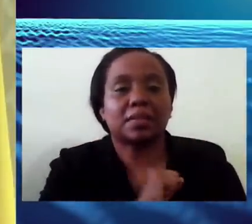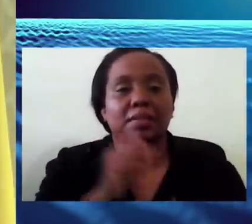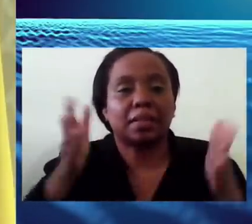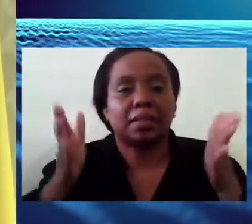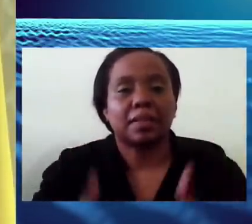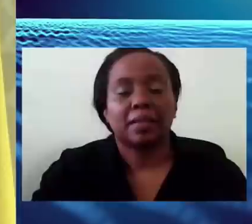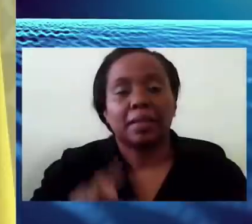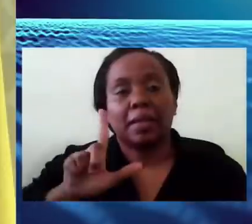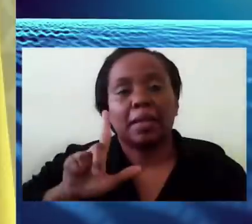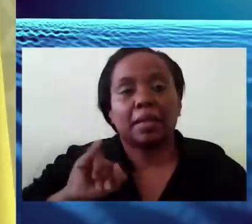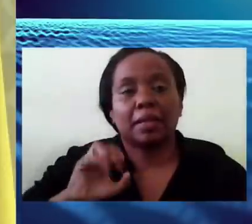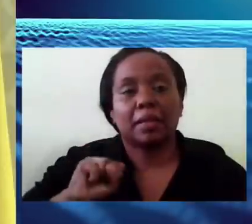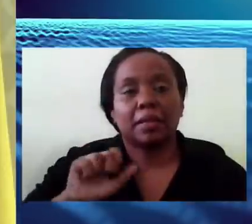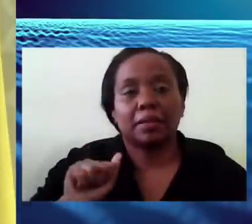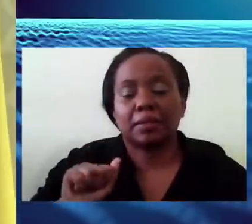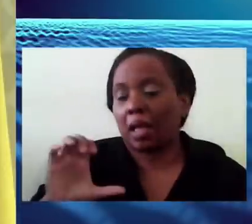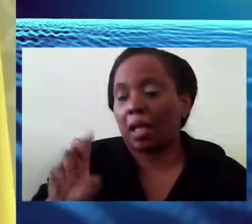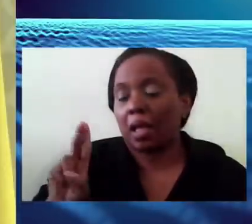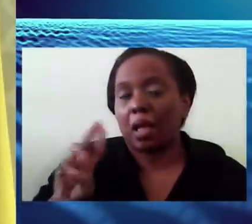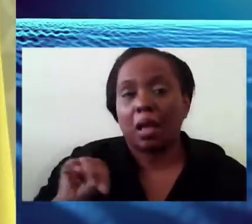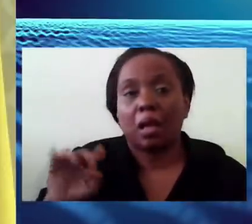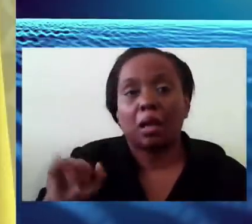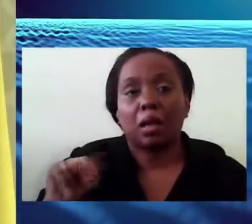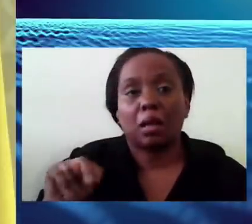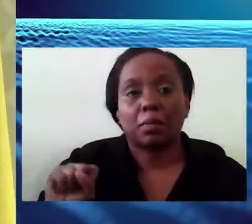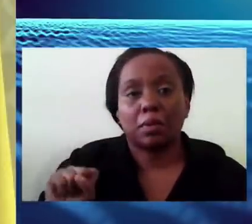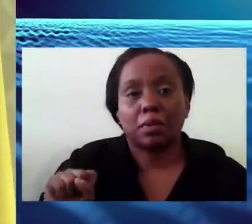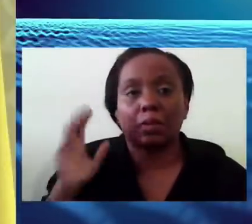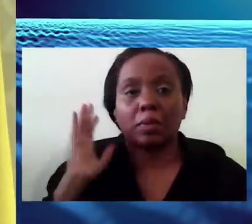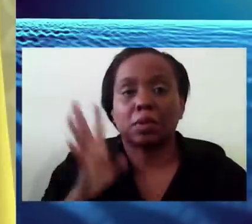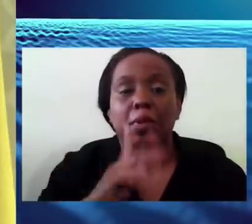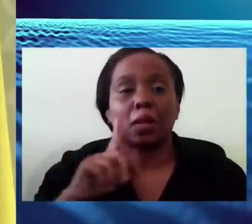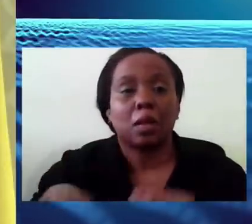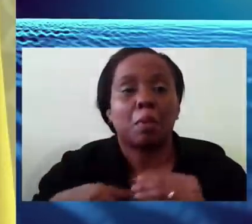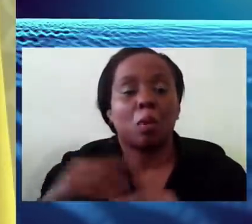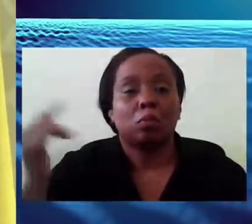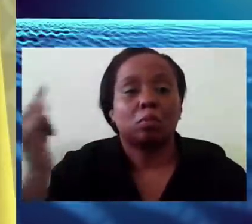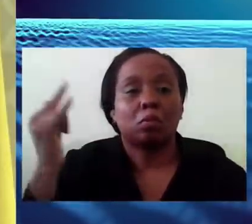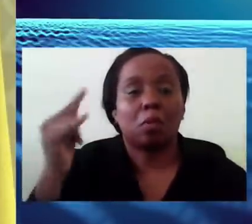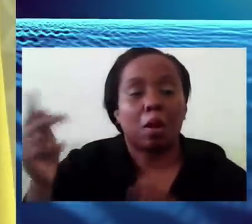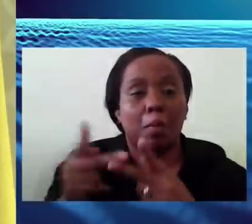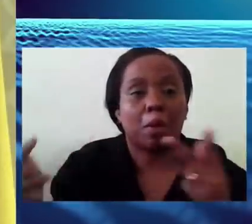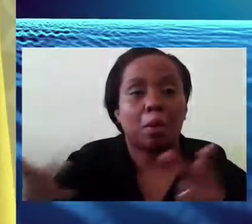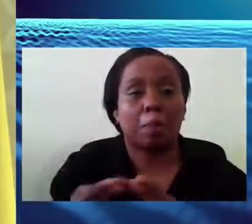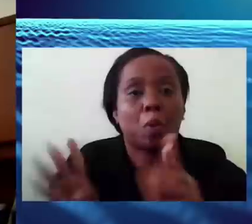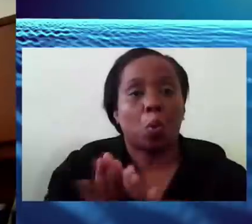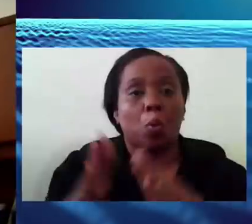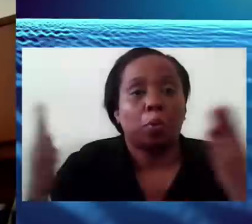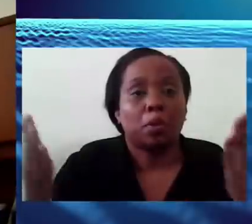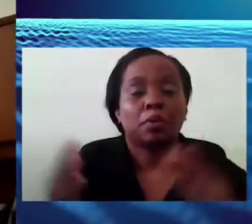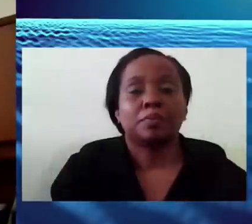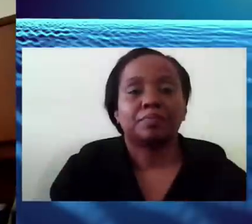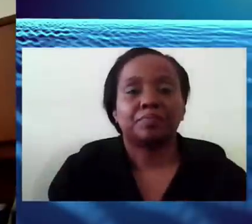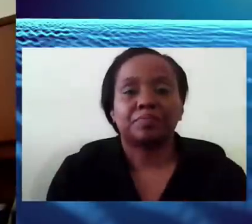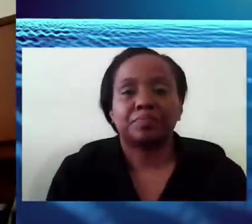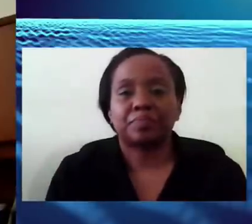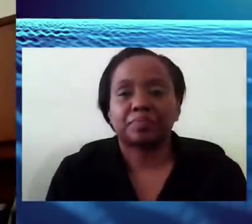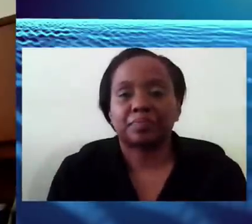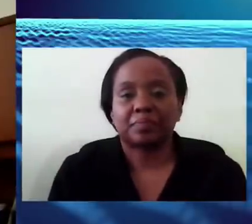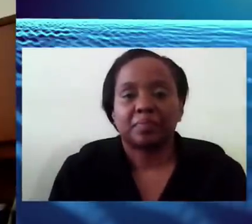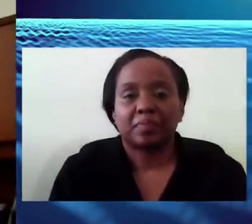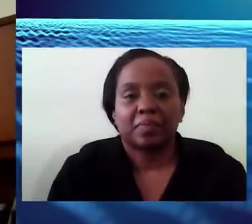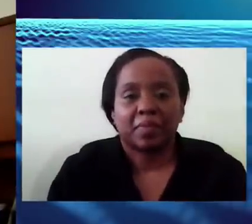Cummins, who will speak to the reopening of the Grantley Adams International Airport. Senator Cummins. Thank you very much,